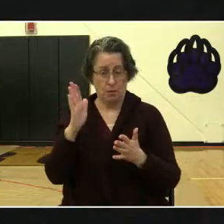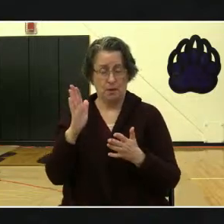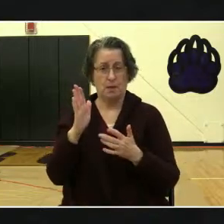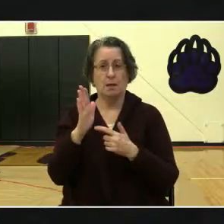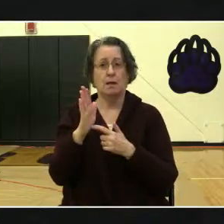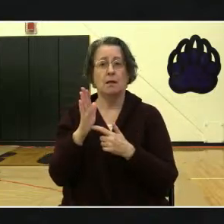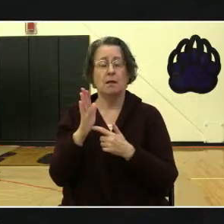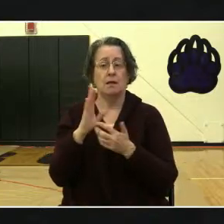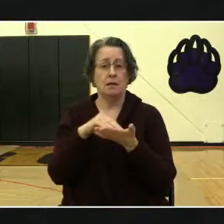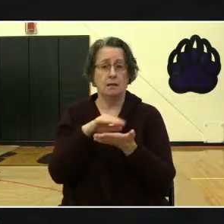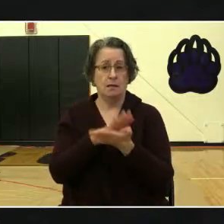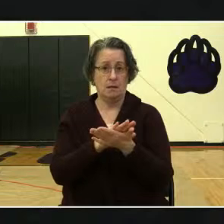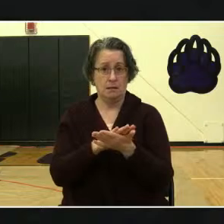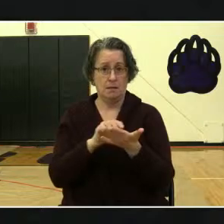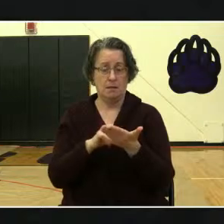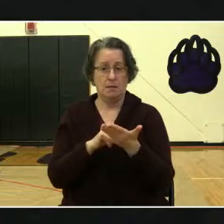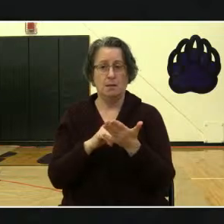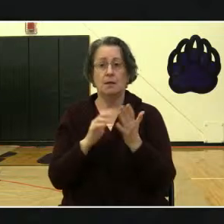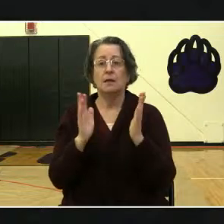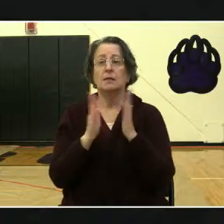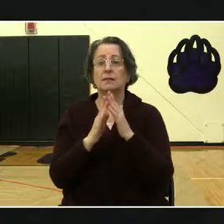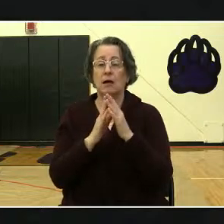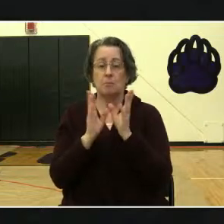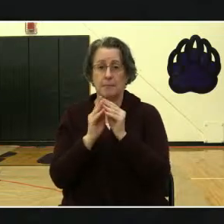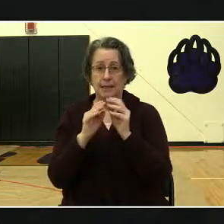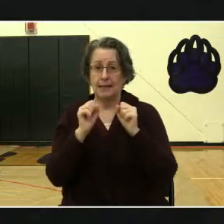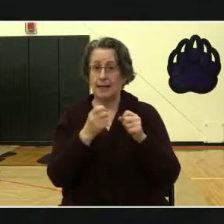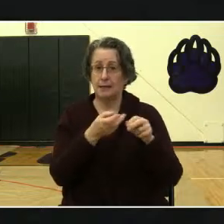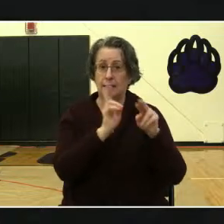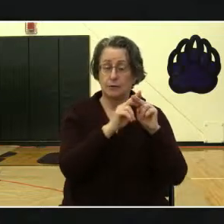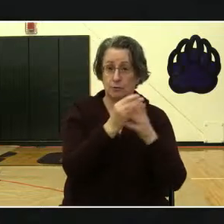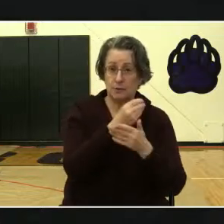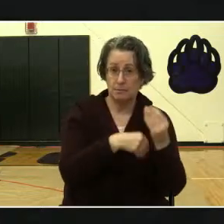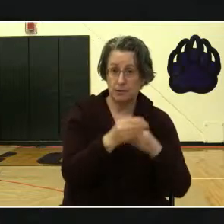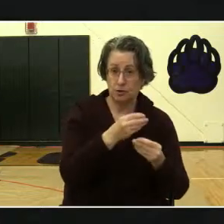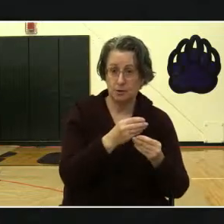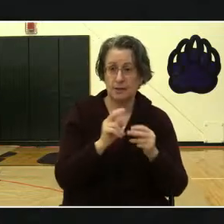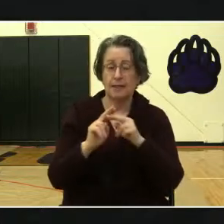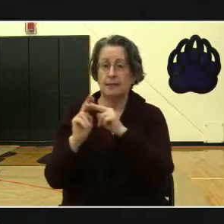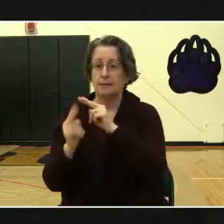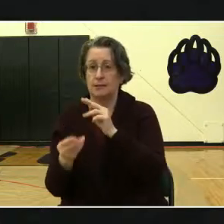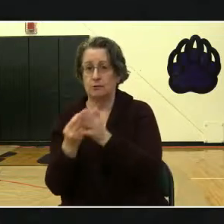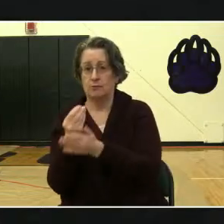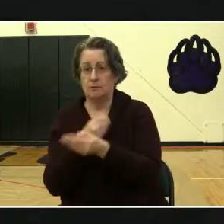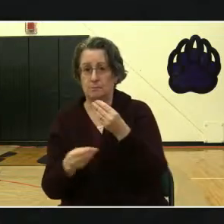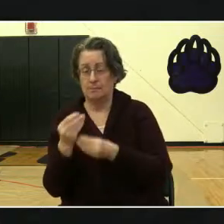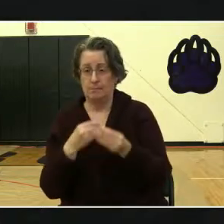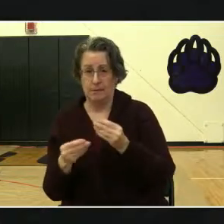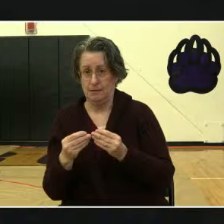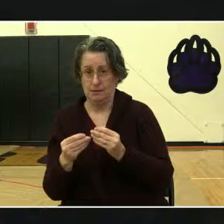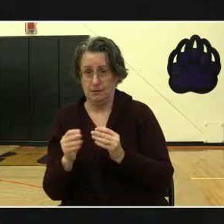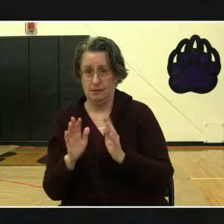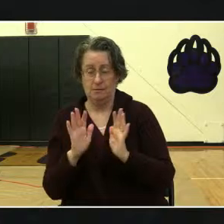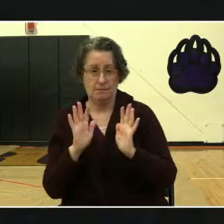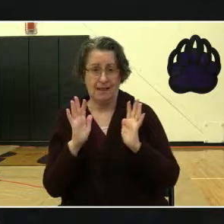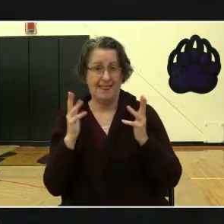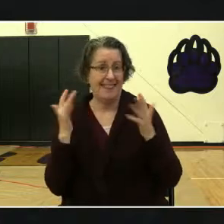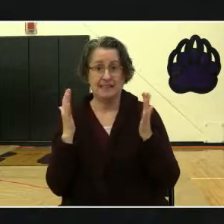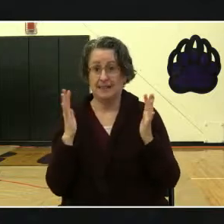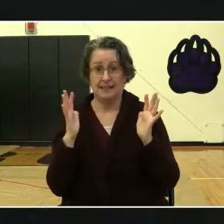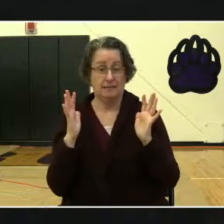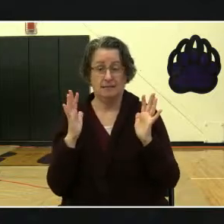uh town meeting can increase or decrease the budget um but can't uh uh